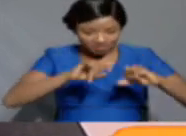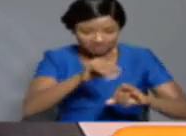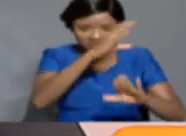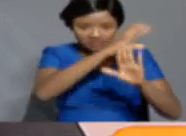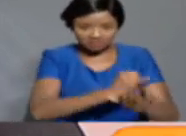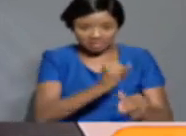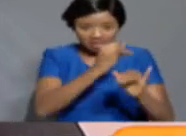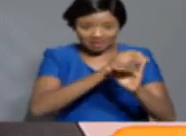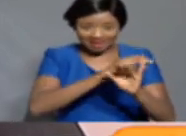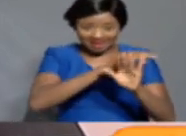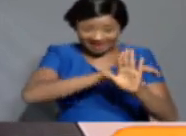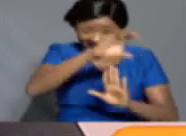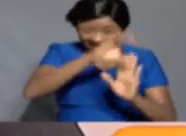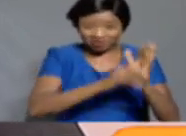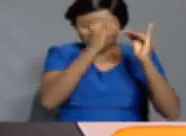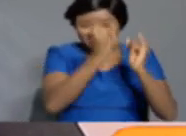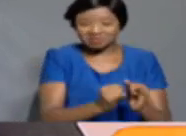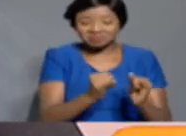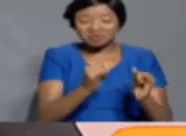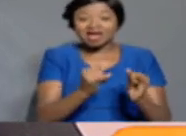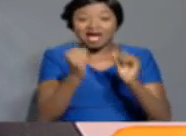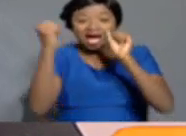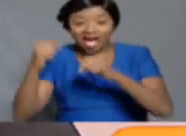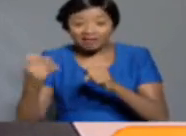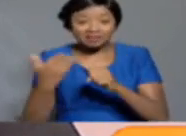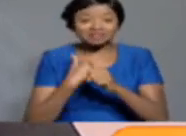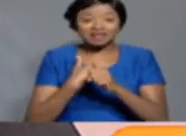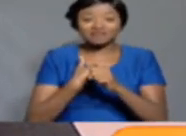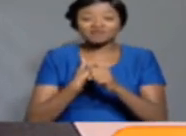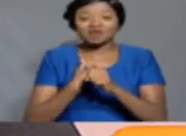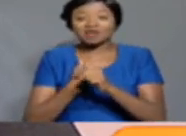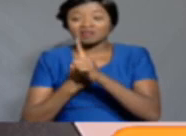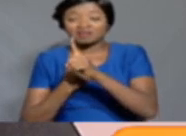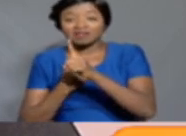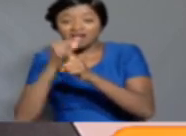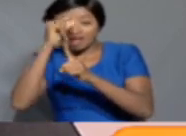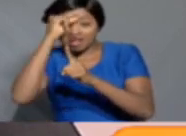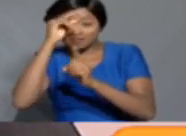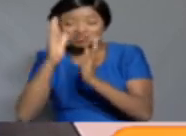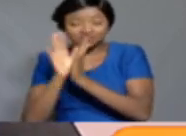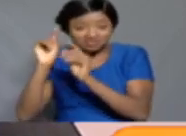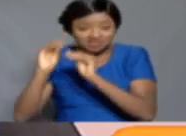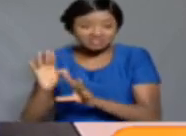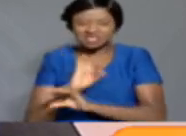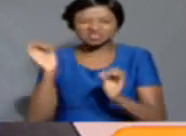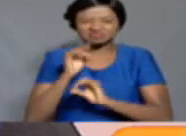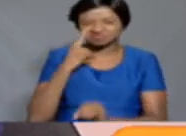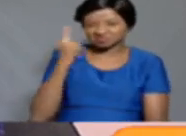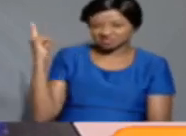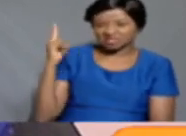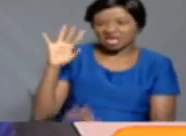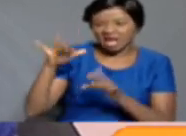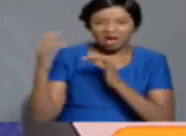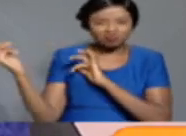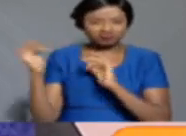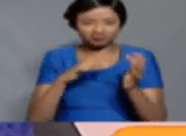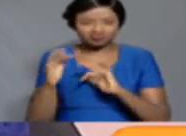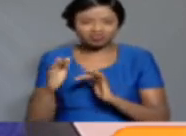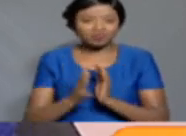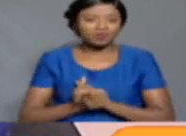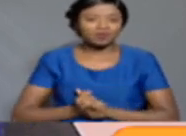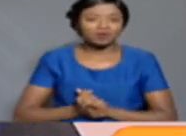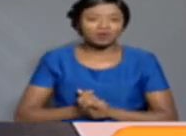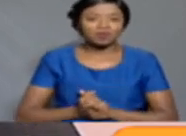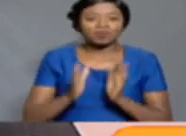new curriculum, there seems to be no agreement between government and the teachers. Listen to the war of words between